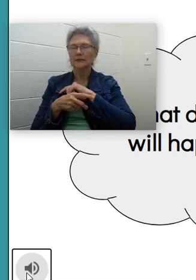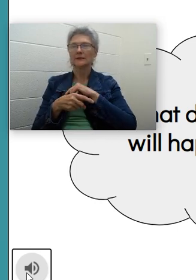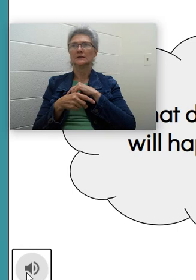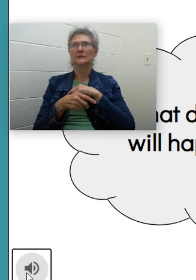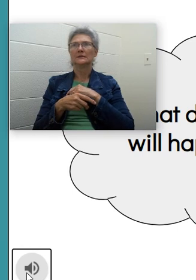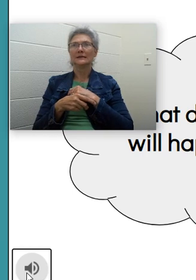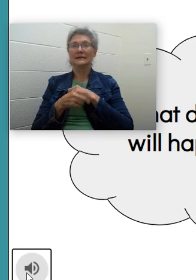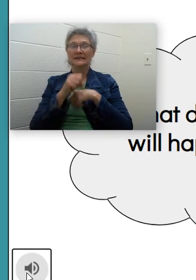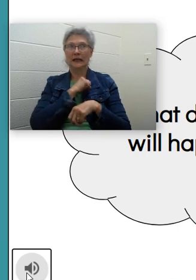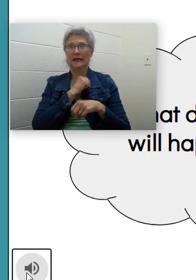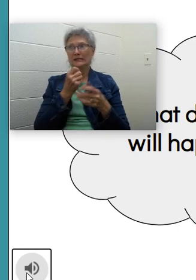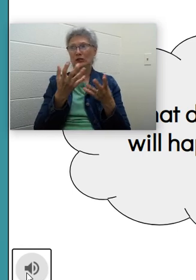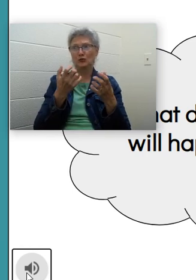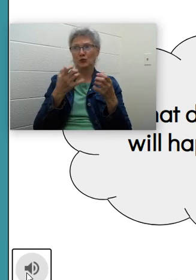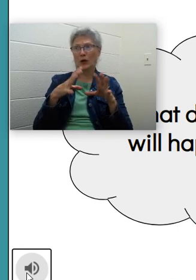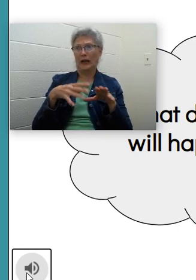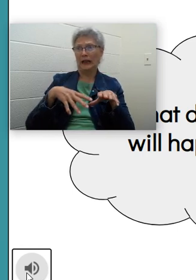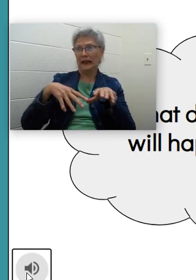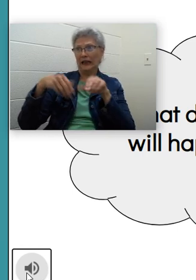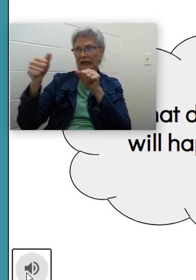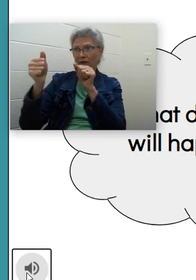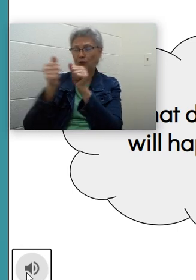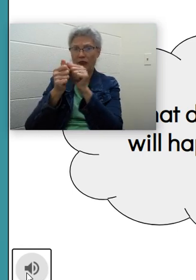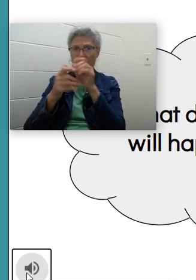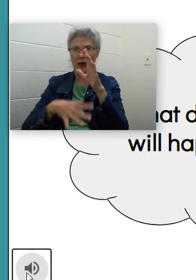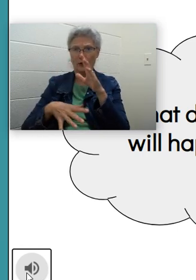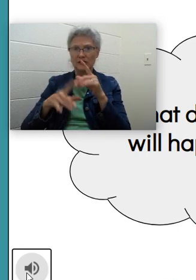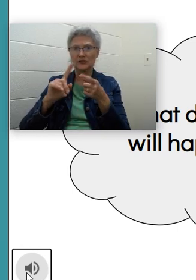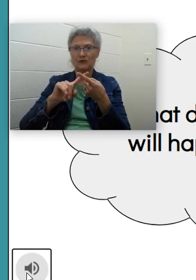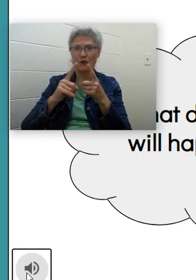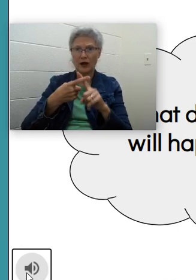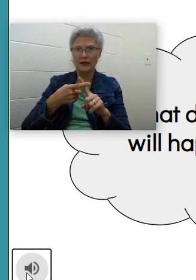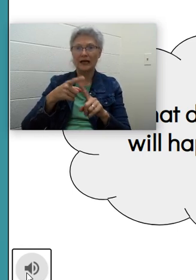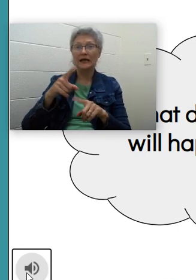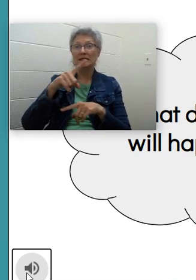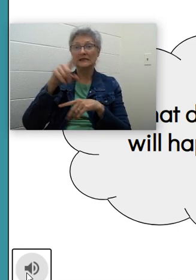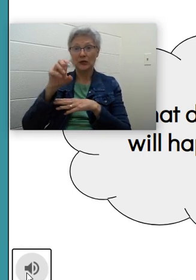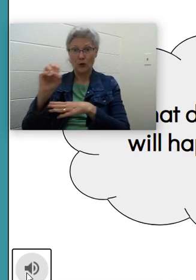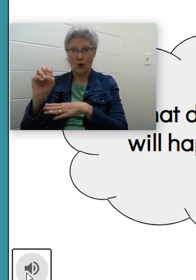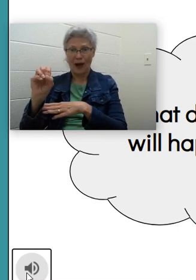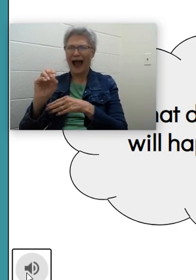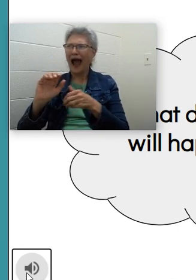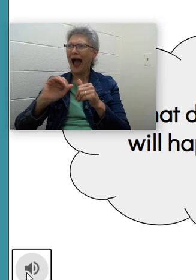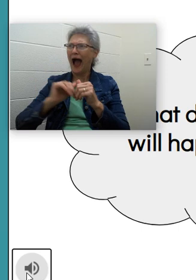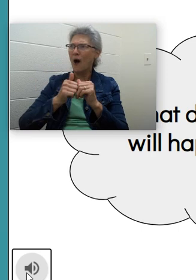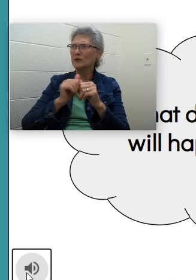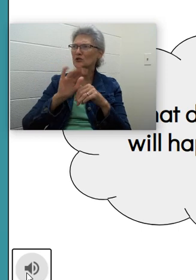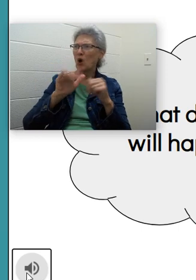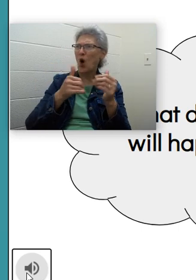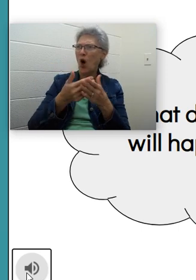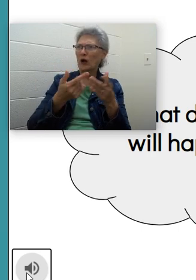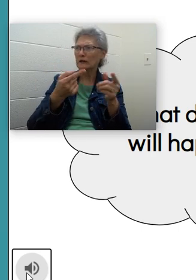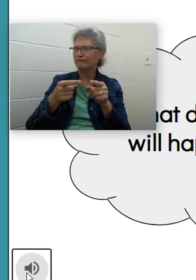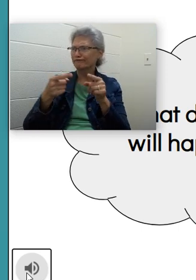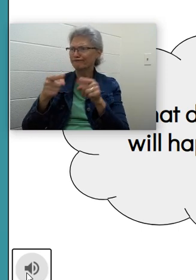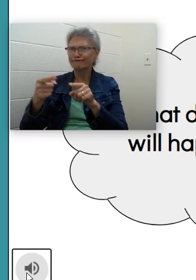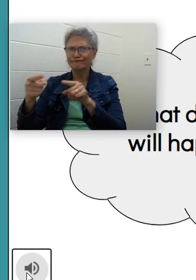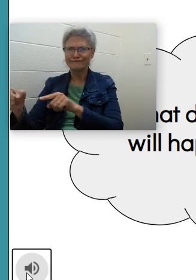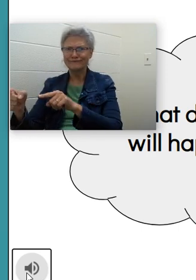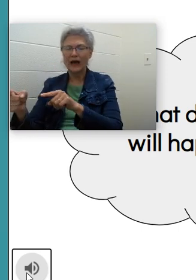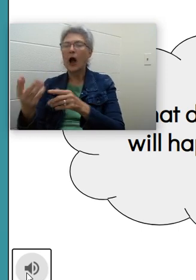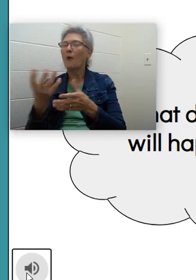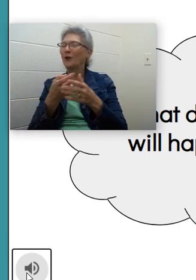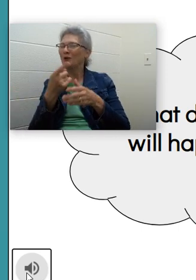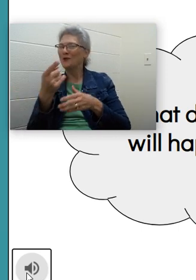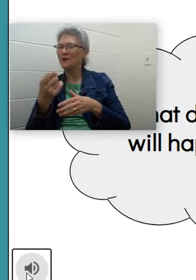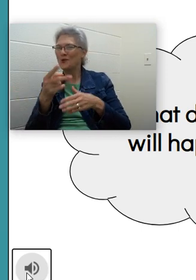gracious. Stanley doesn't wanna leave without Zero. Oh, how is this all gonna play out? what I would love for you to do is write your